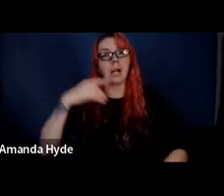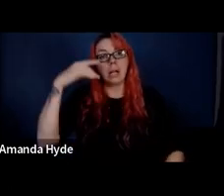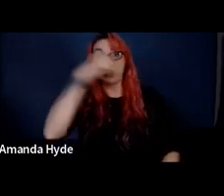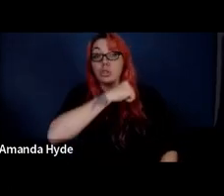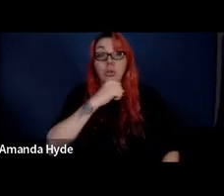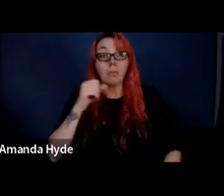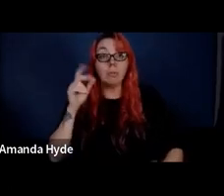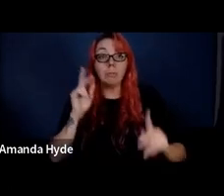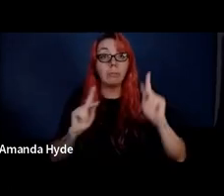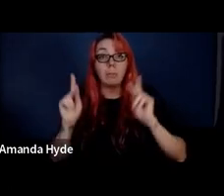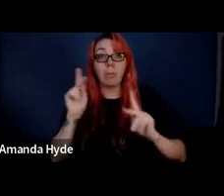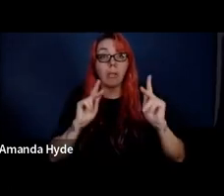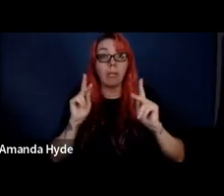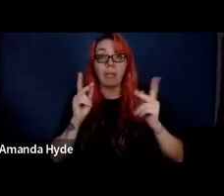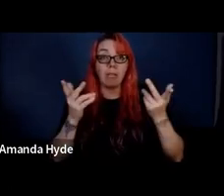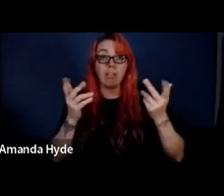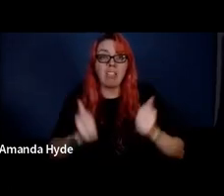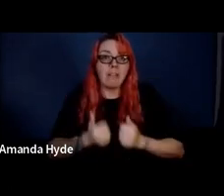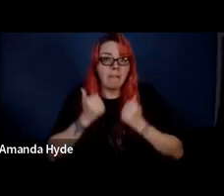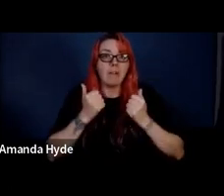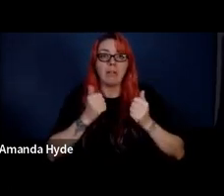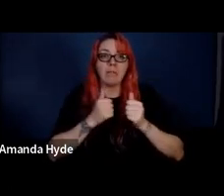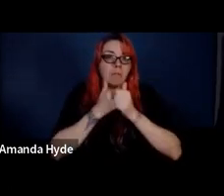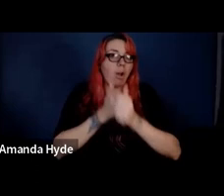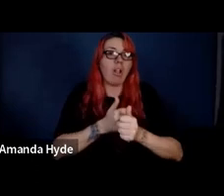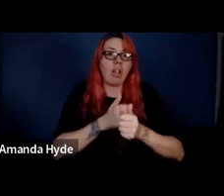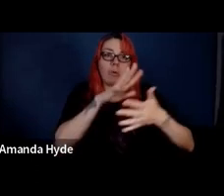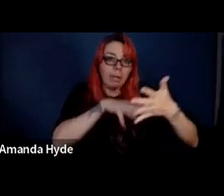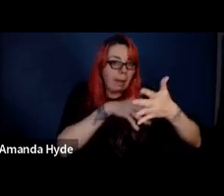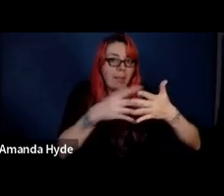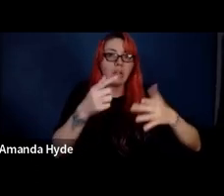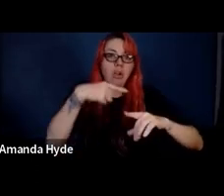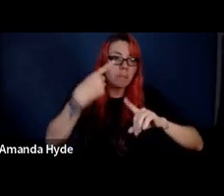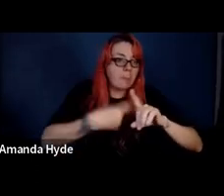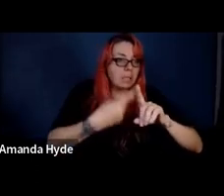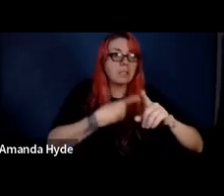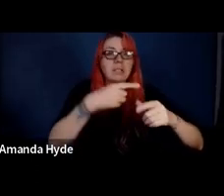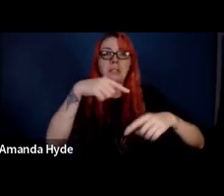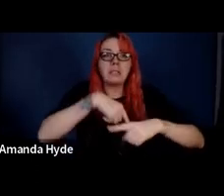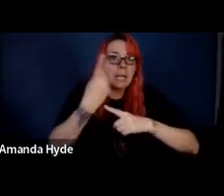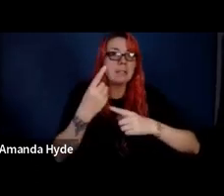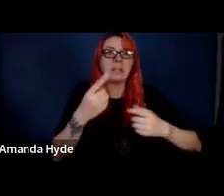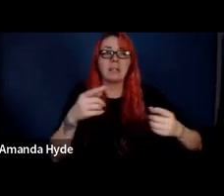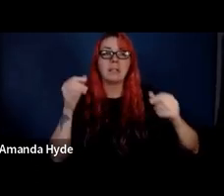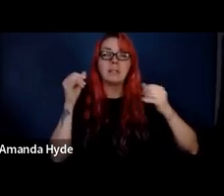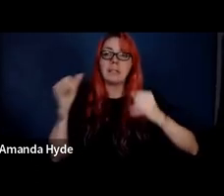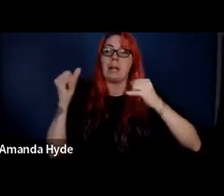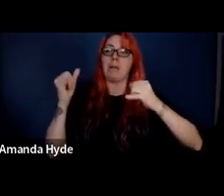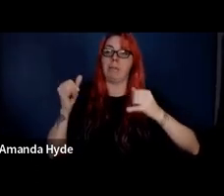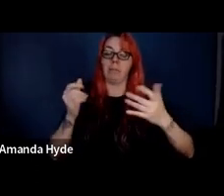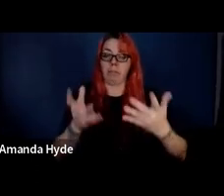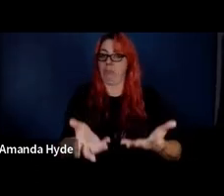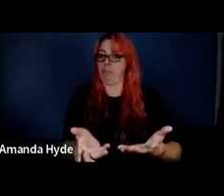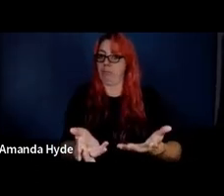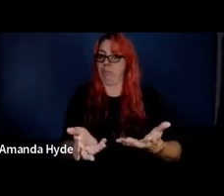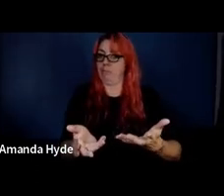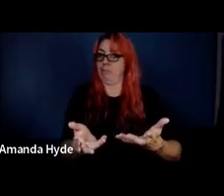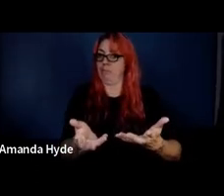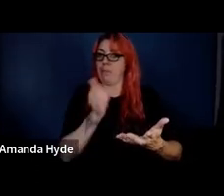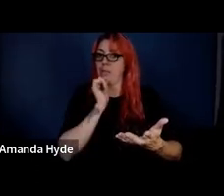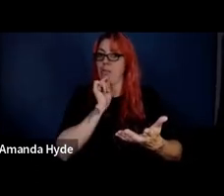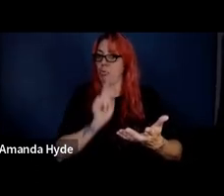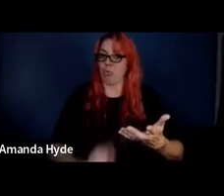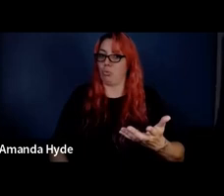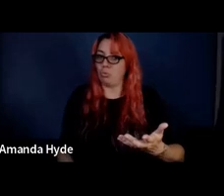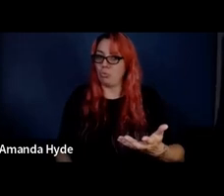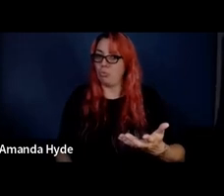same way. This would have meaning for them? And it did for a lot, but I had not left space that's not necessarily true for a number of folks.